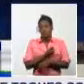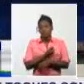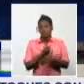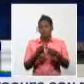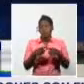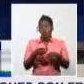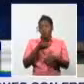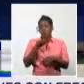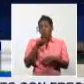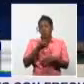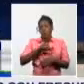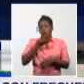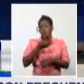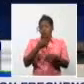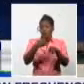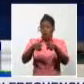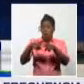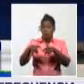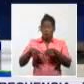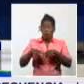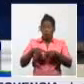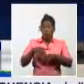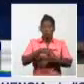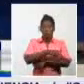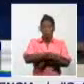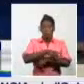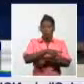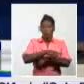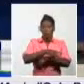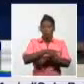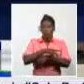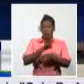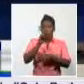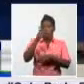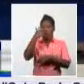very hard not to lose any patient.